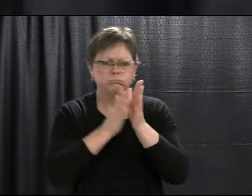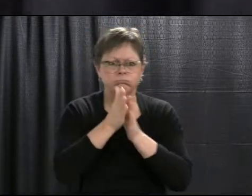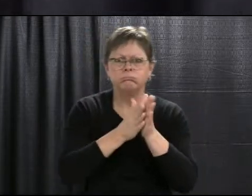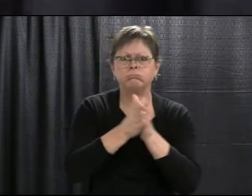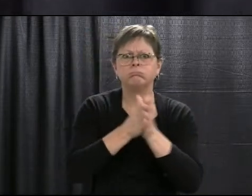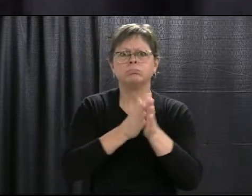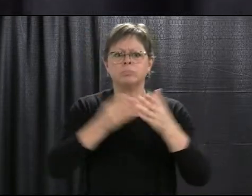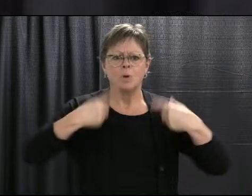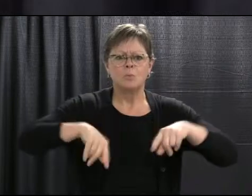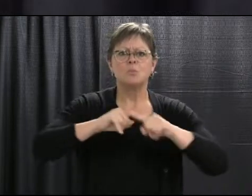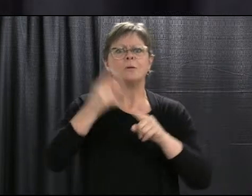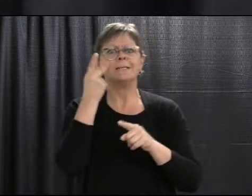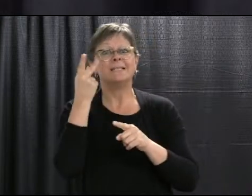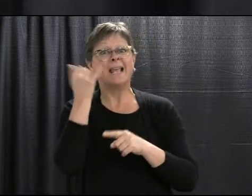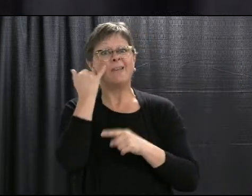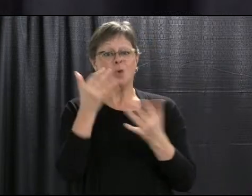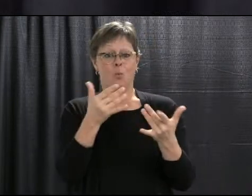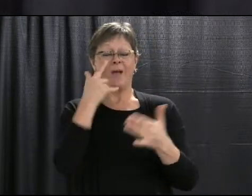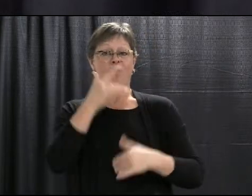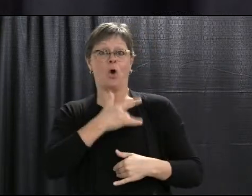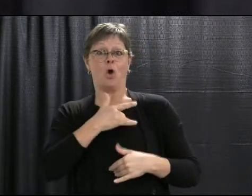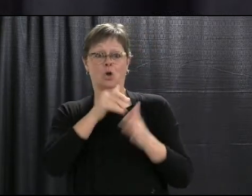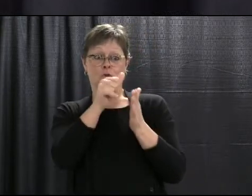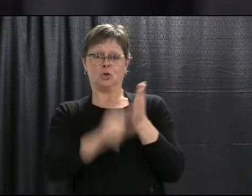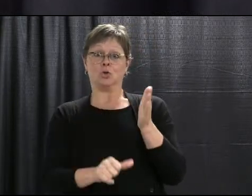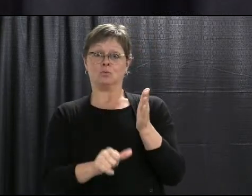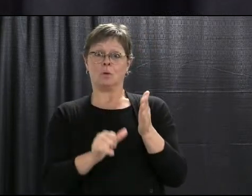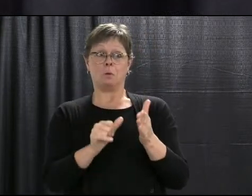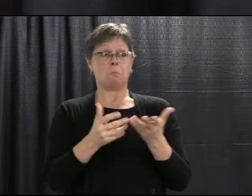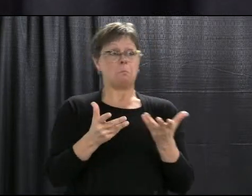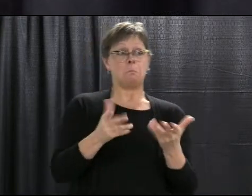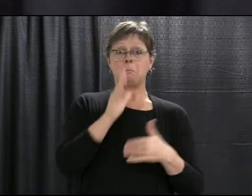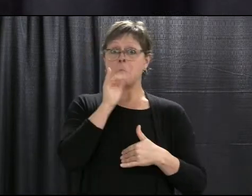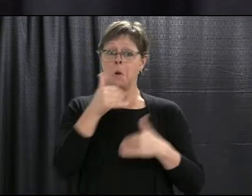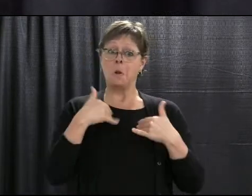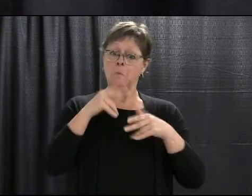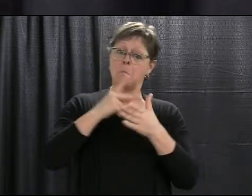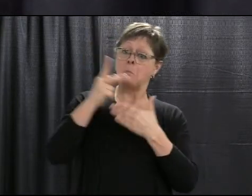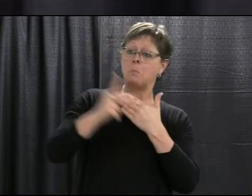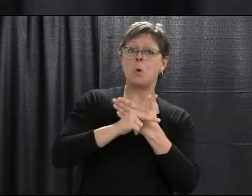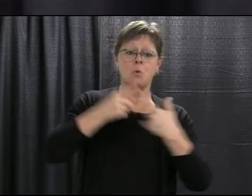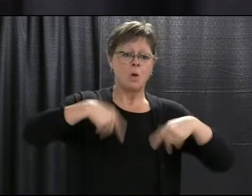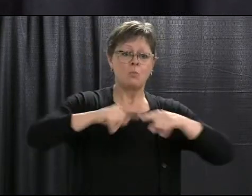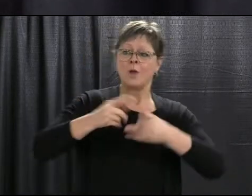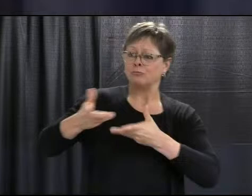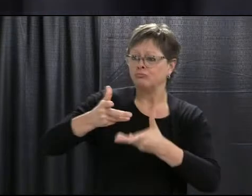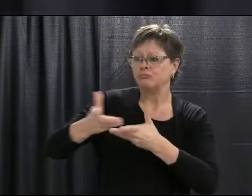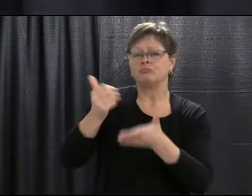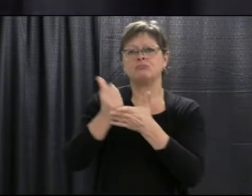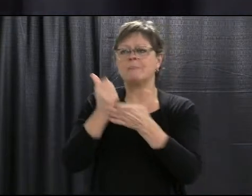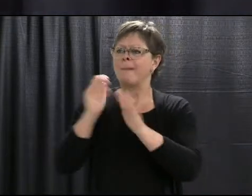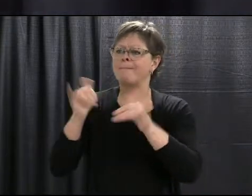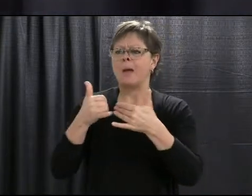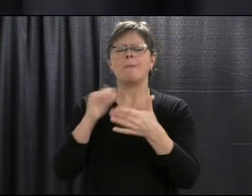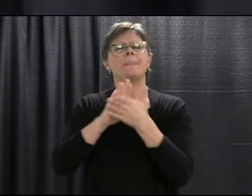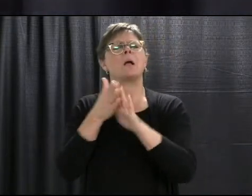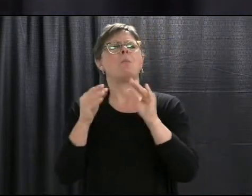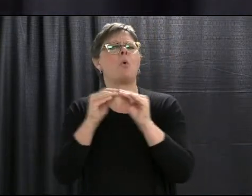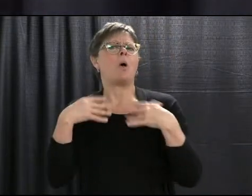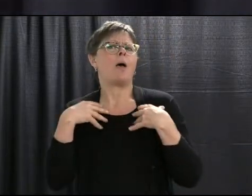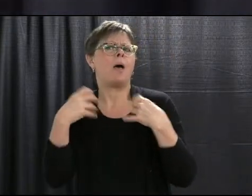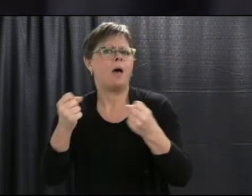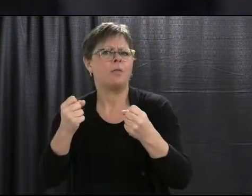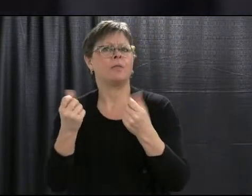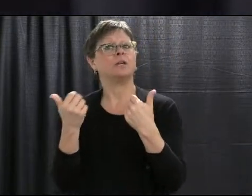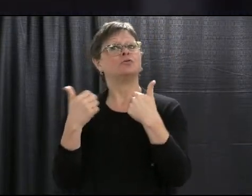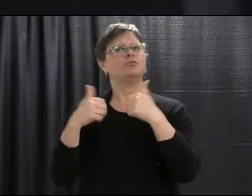and rehab. If you're waiting for heart surgery, well, why not have a program where we talk to you, we make you healthier, we tell you that your surgeon wants you in the best